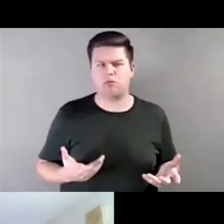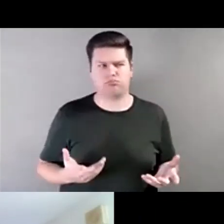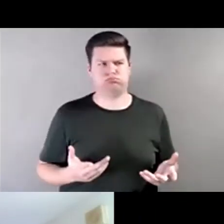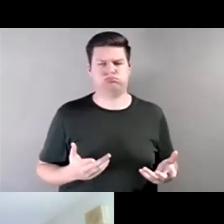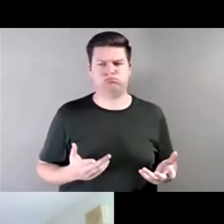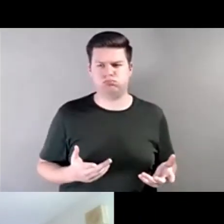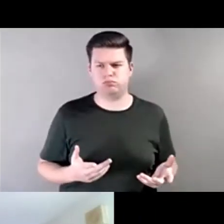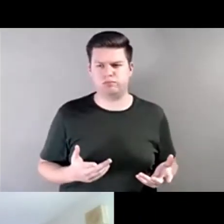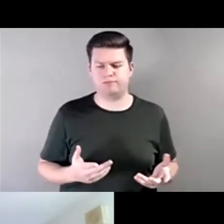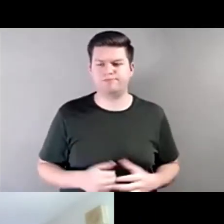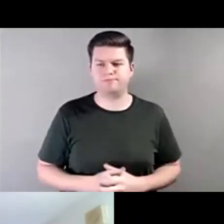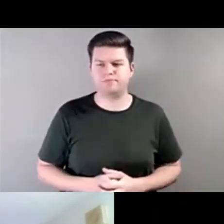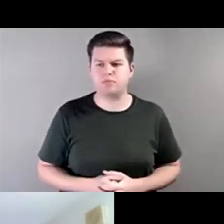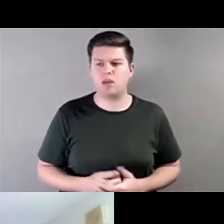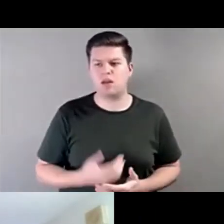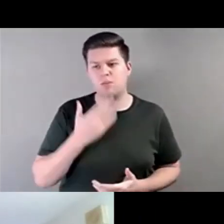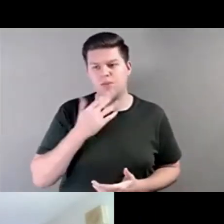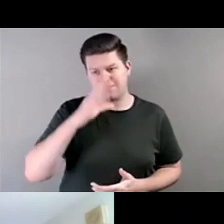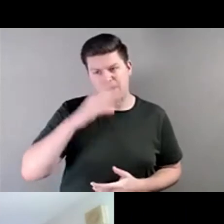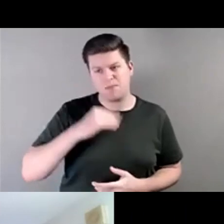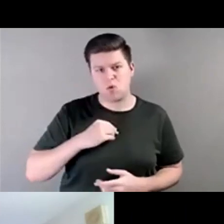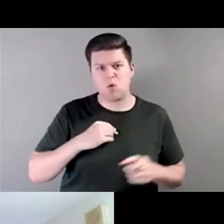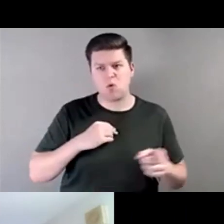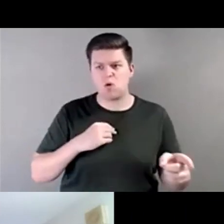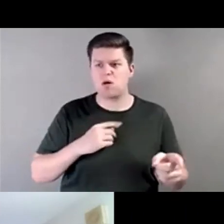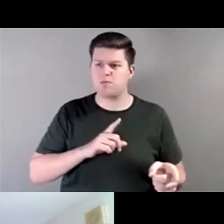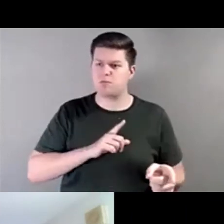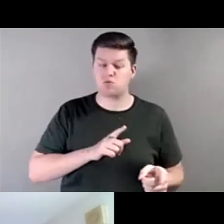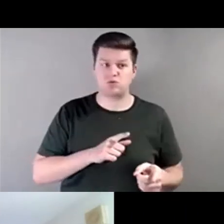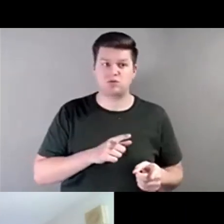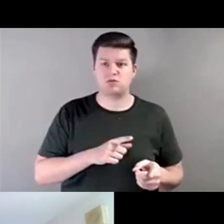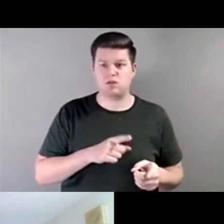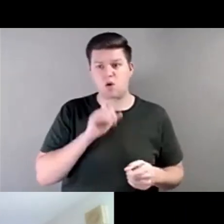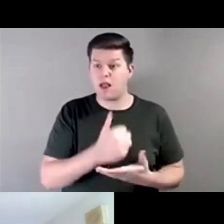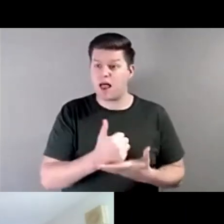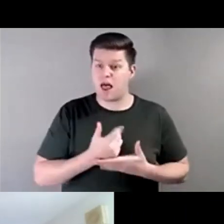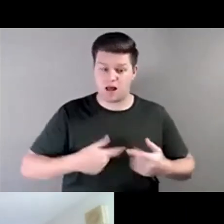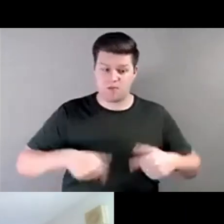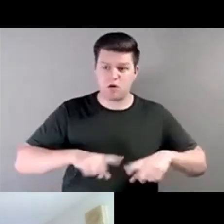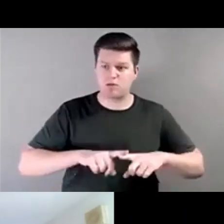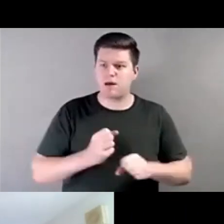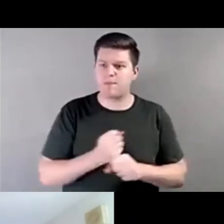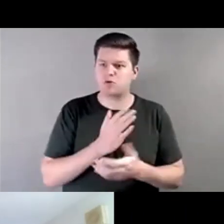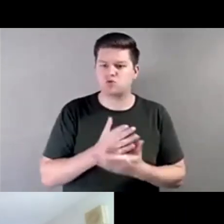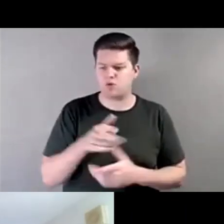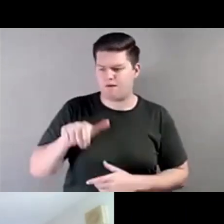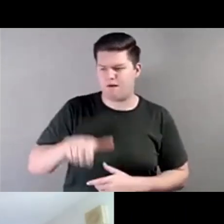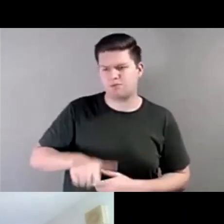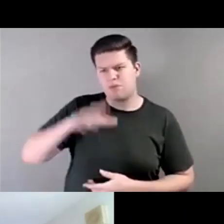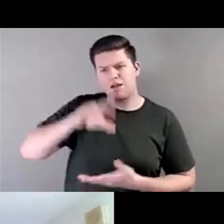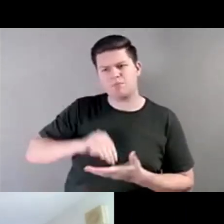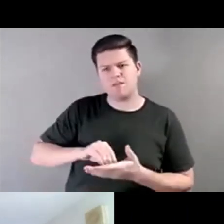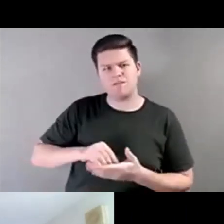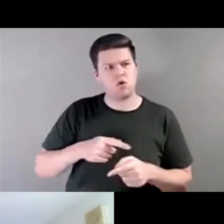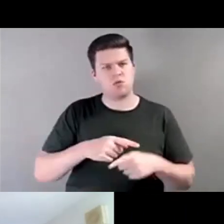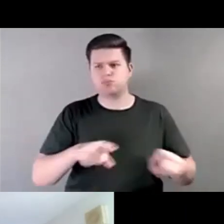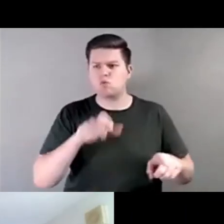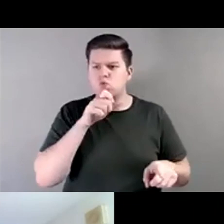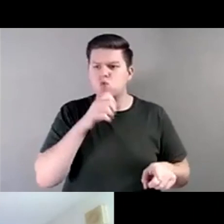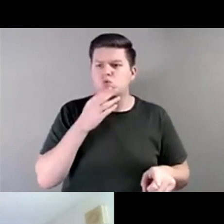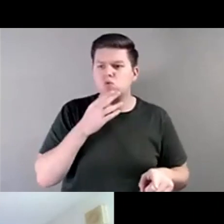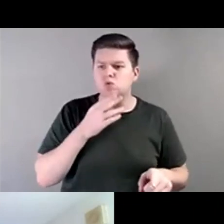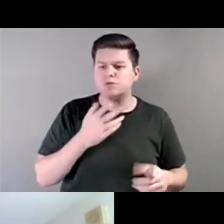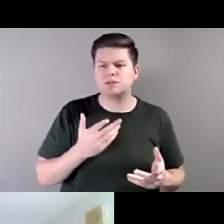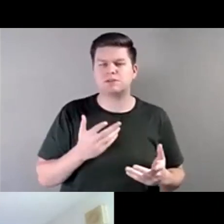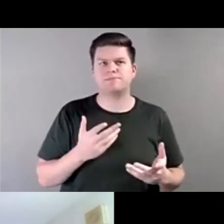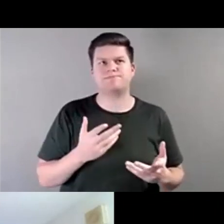of our ideas of making sure that the customer experience for those who are using